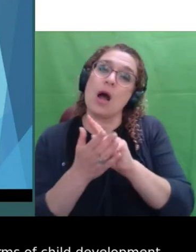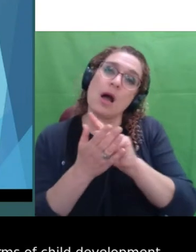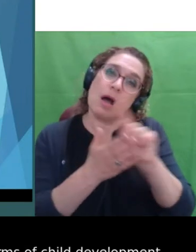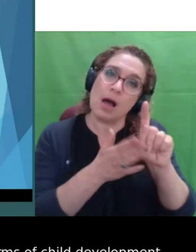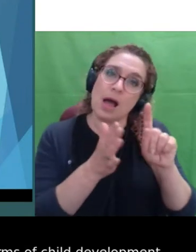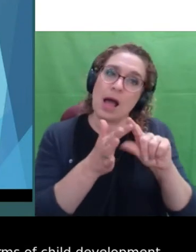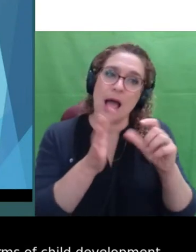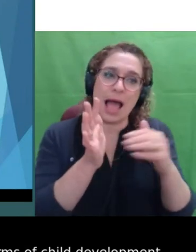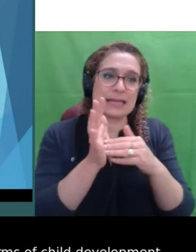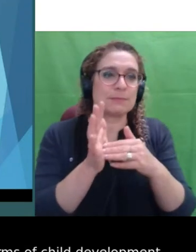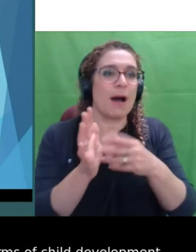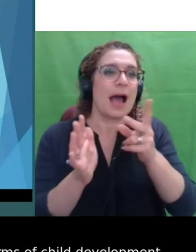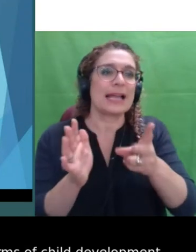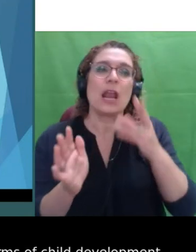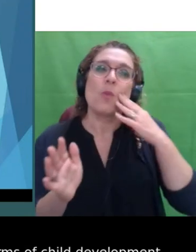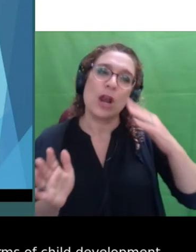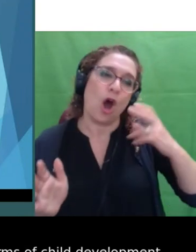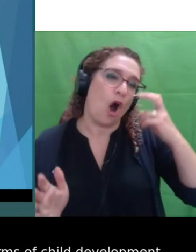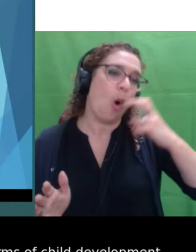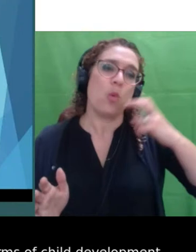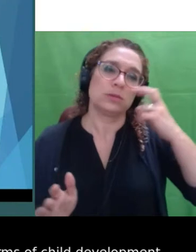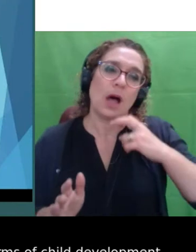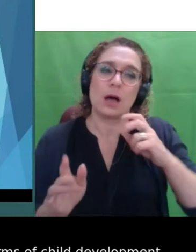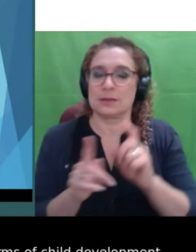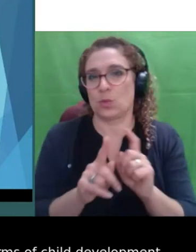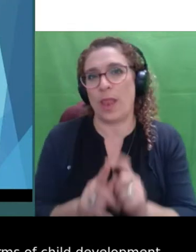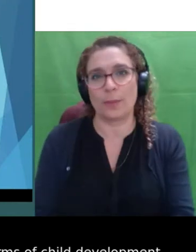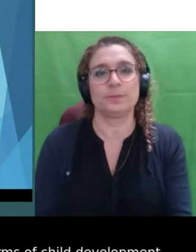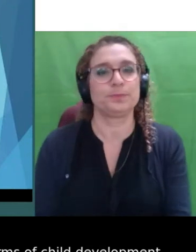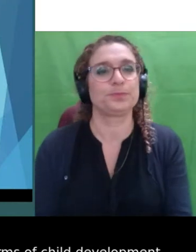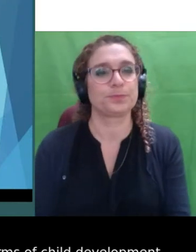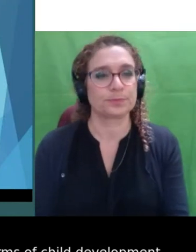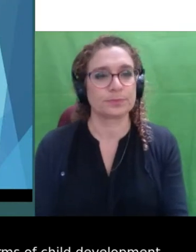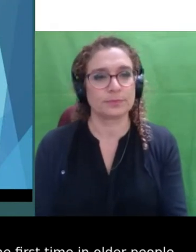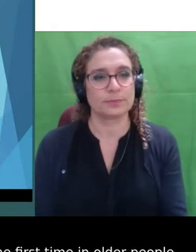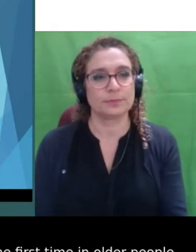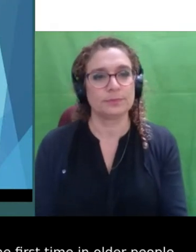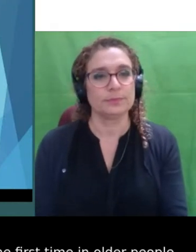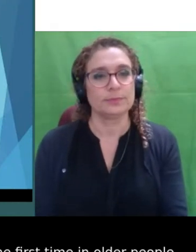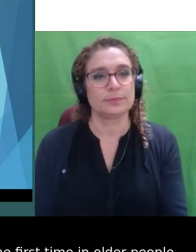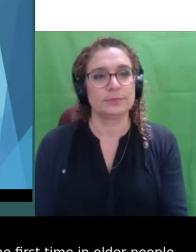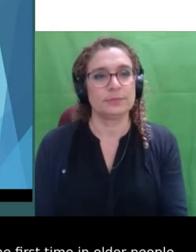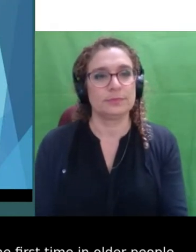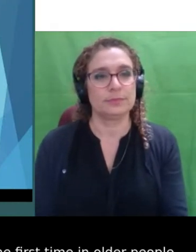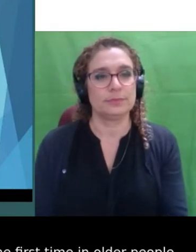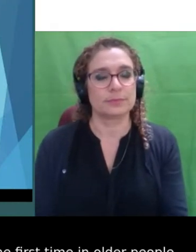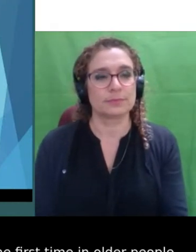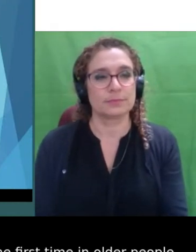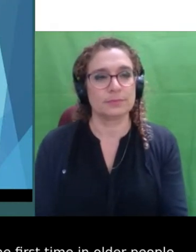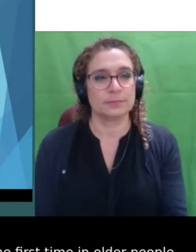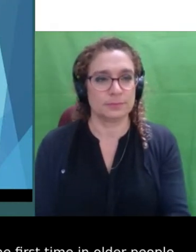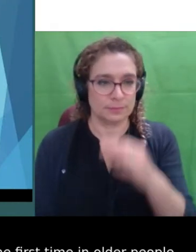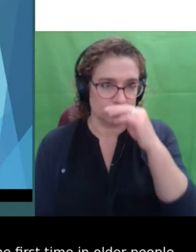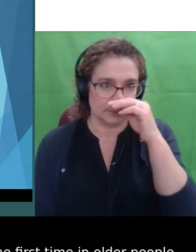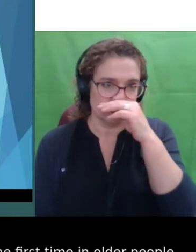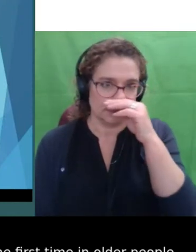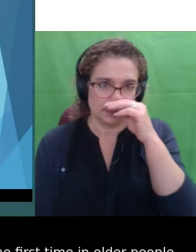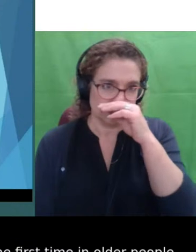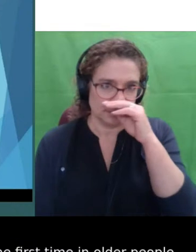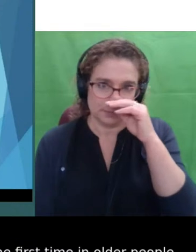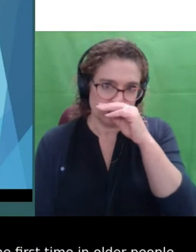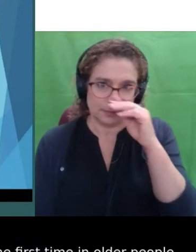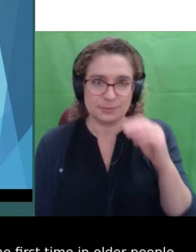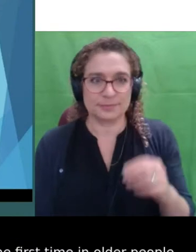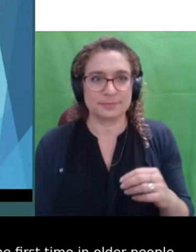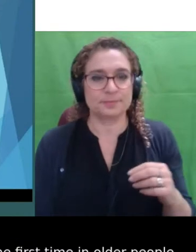first time in older people so just a few pictures always nice to see pictures in dermatology presentations you've got